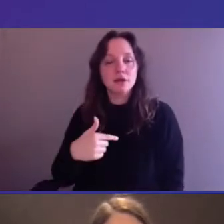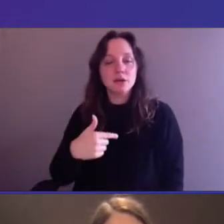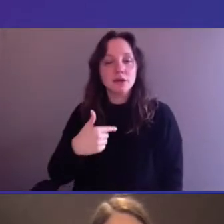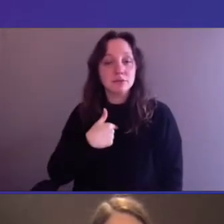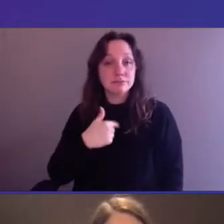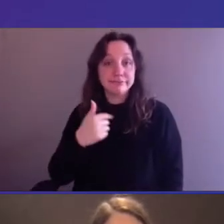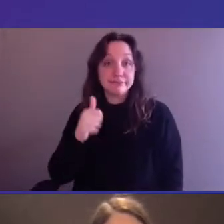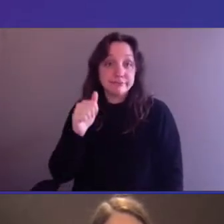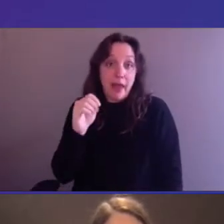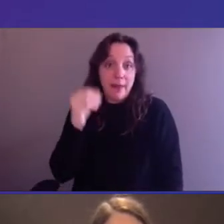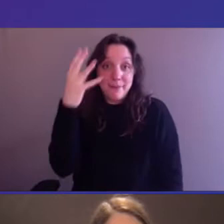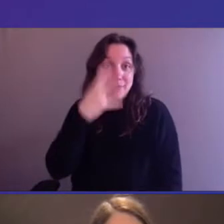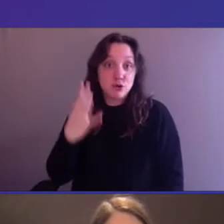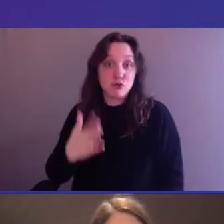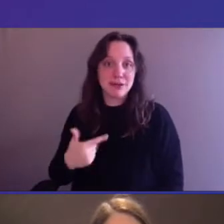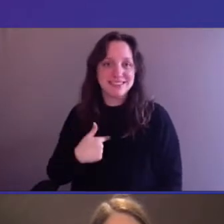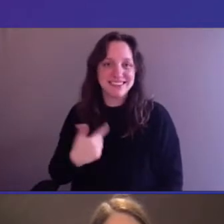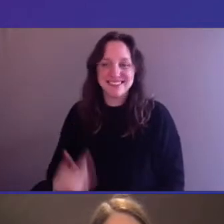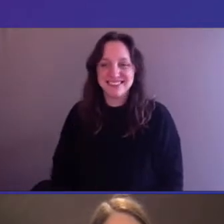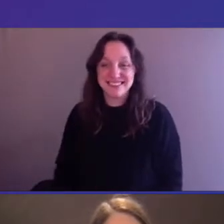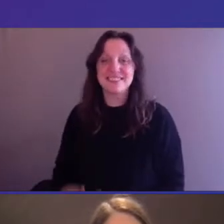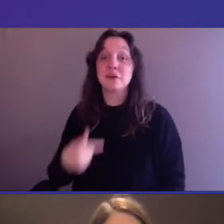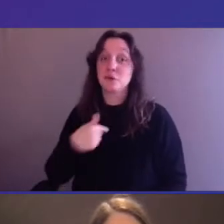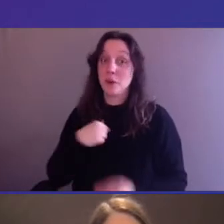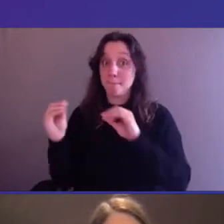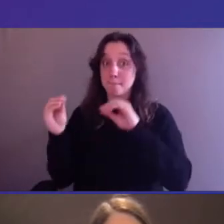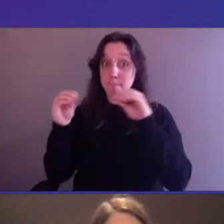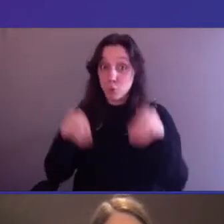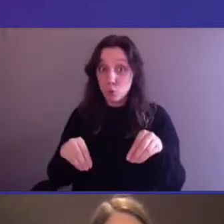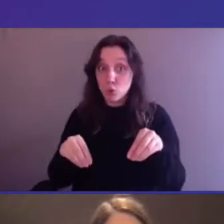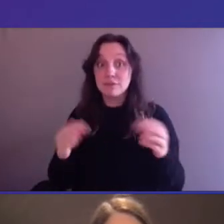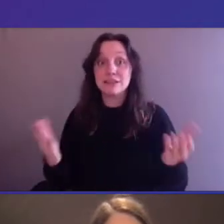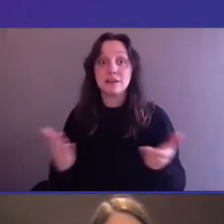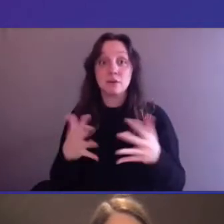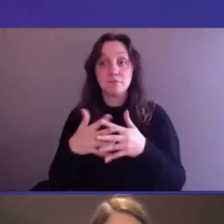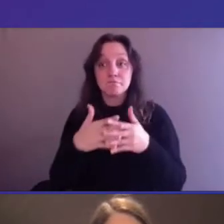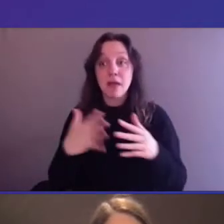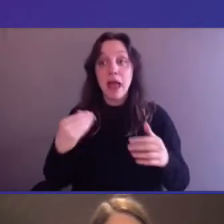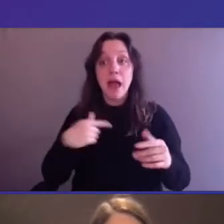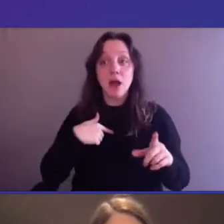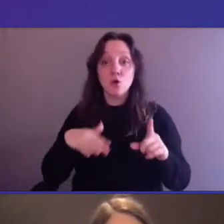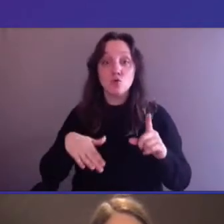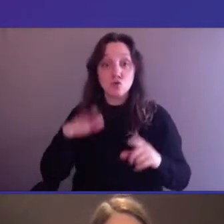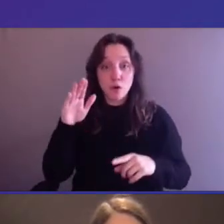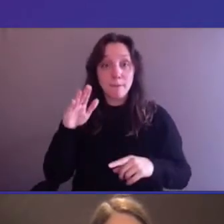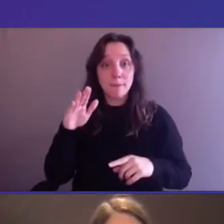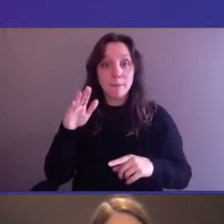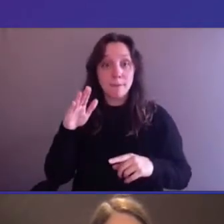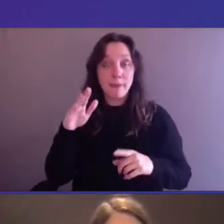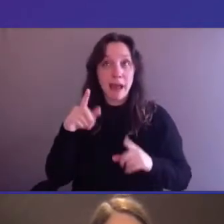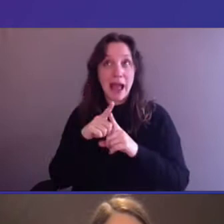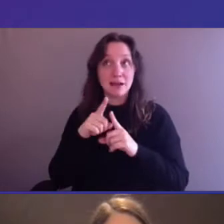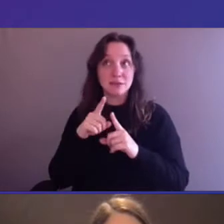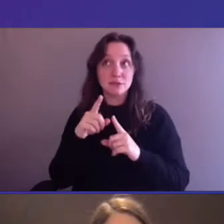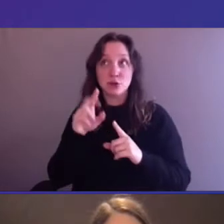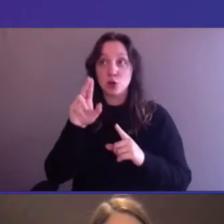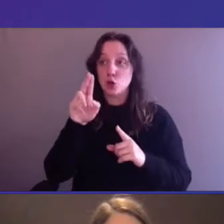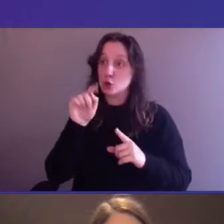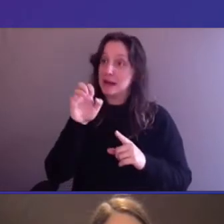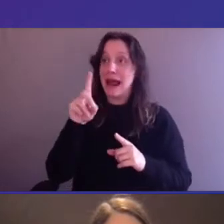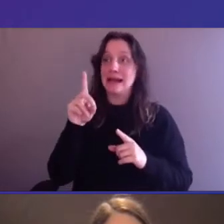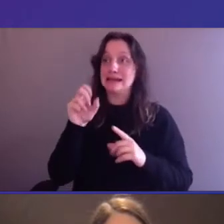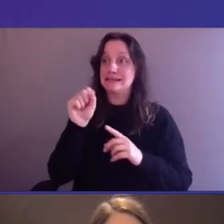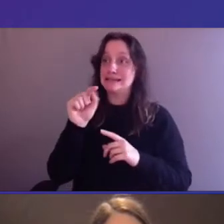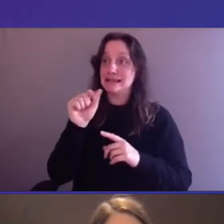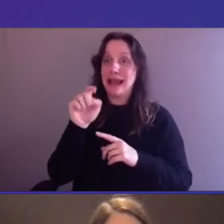an immigrant. And so I moved here and grew up in what we now know as the United States, not